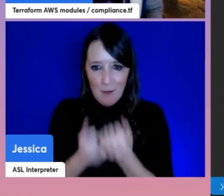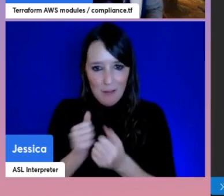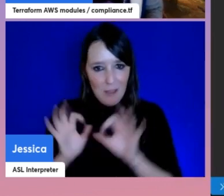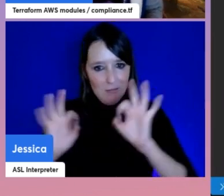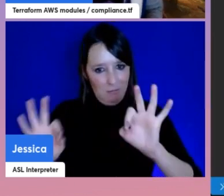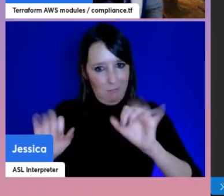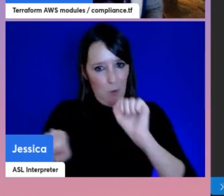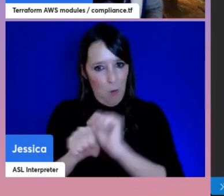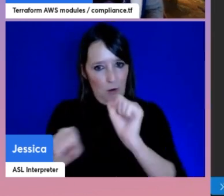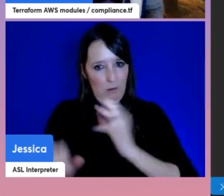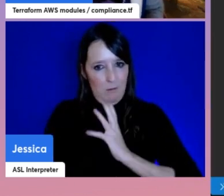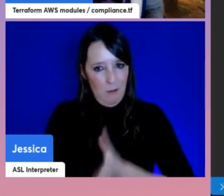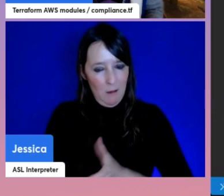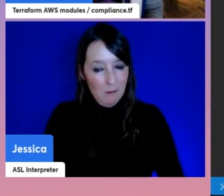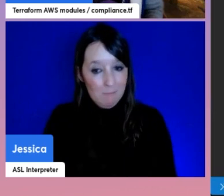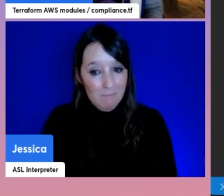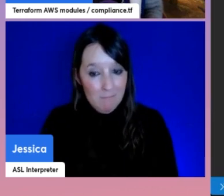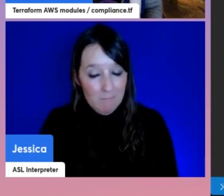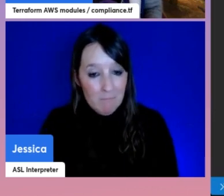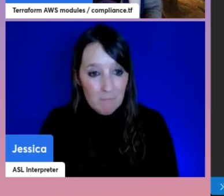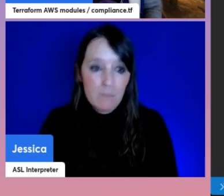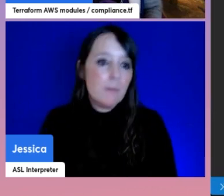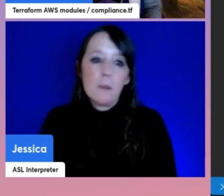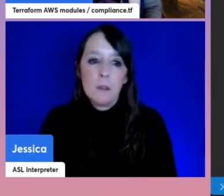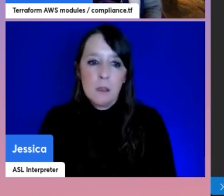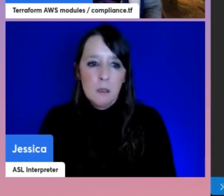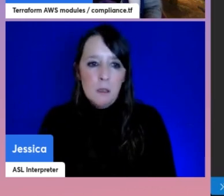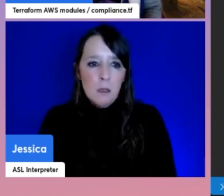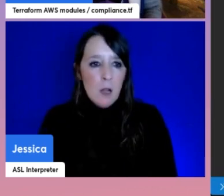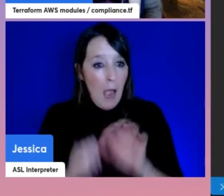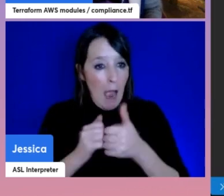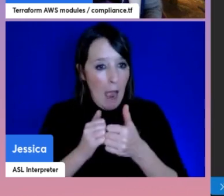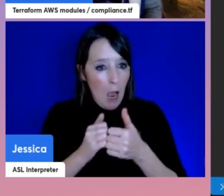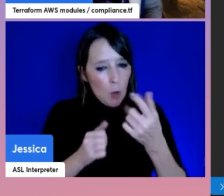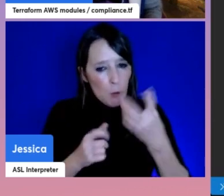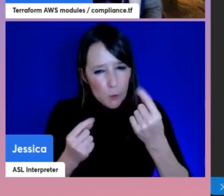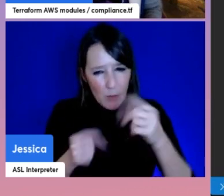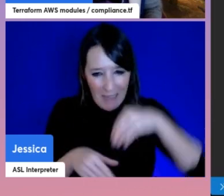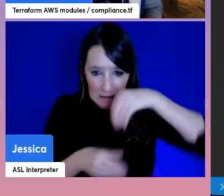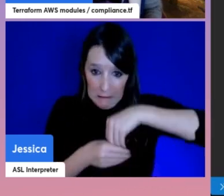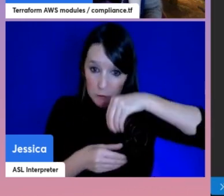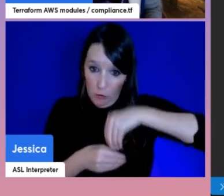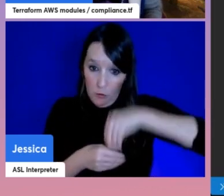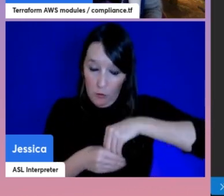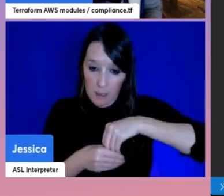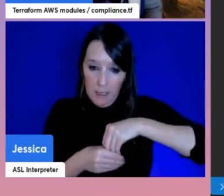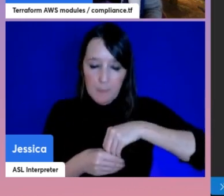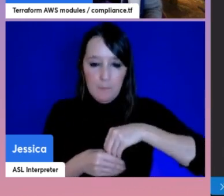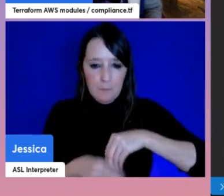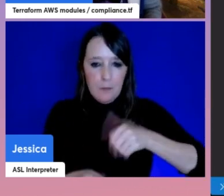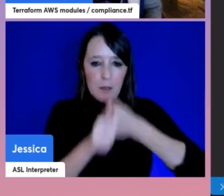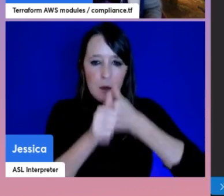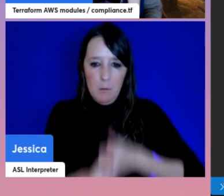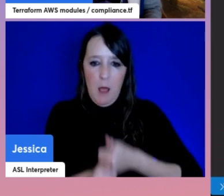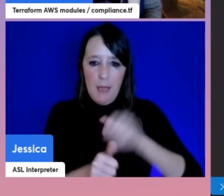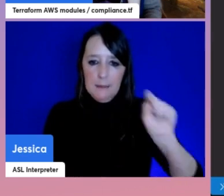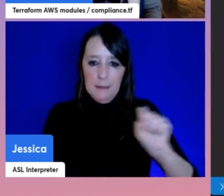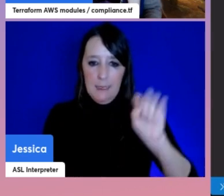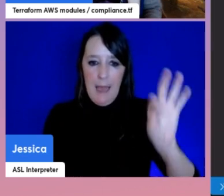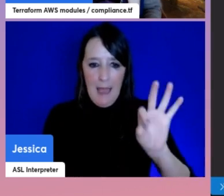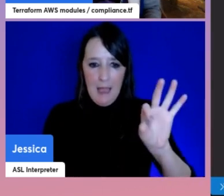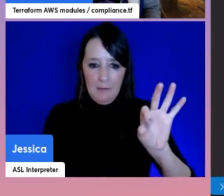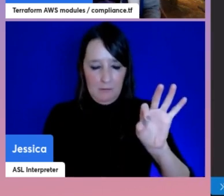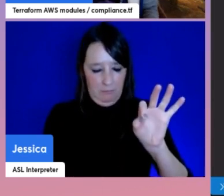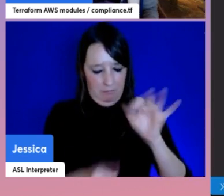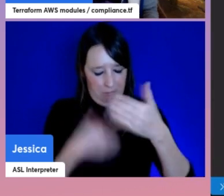already. The way how this is implemented internally is that compliance TF takes care of all of